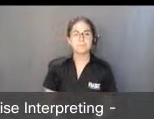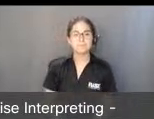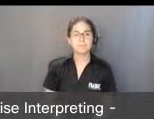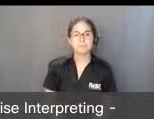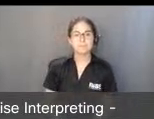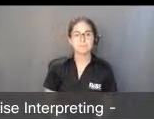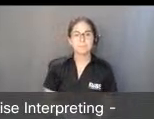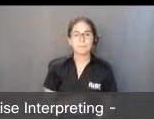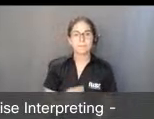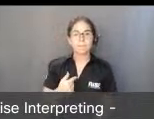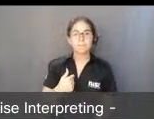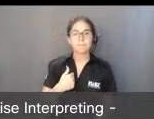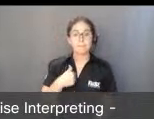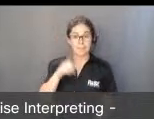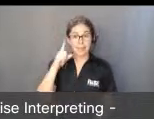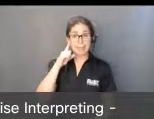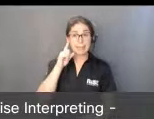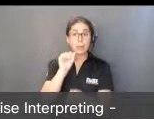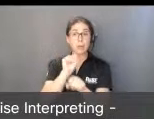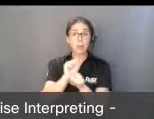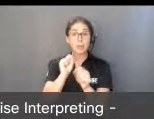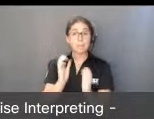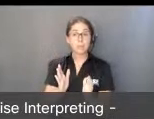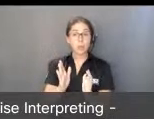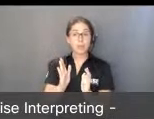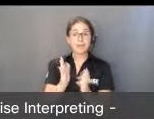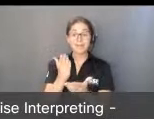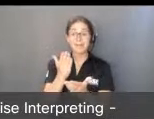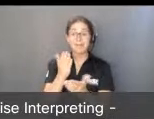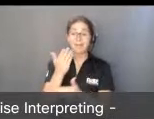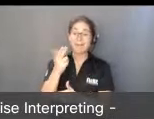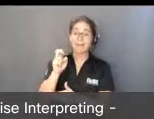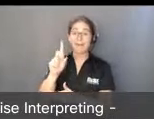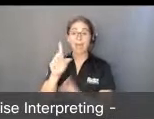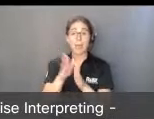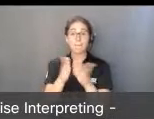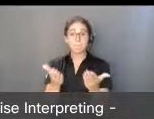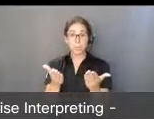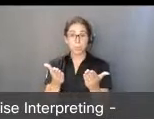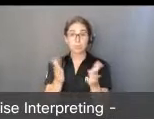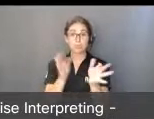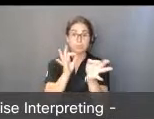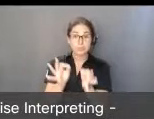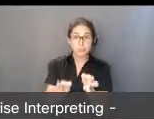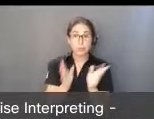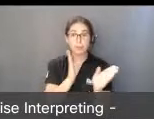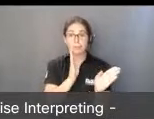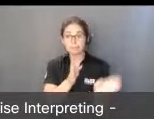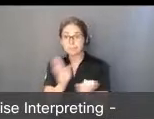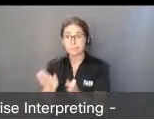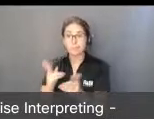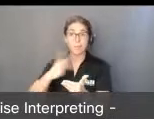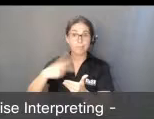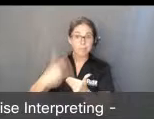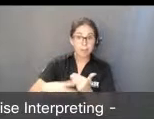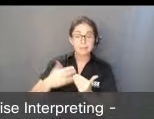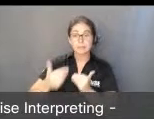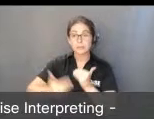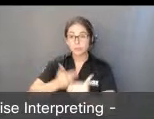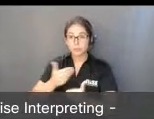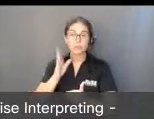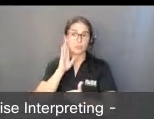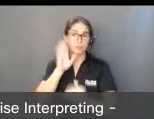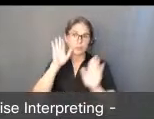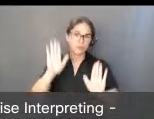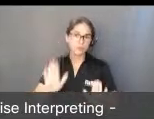I think that employee handbook is a great idea, and I'm hoping that part of that will be to provide the